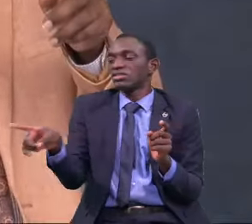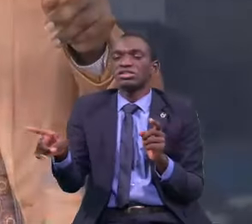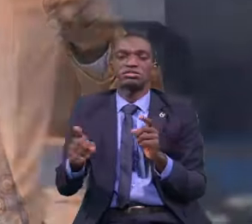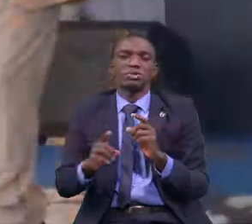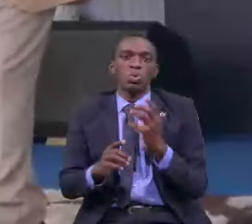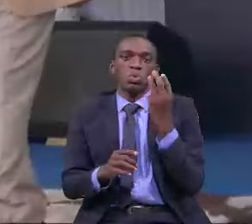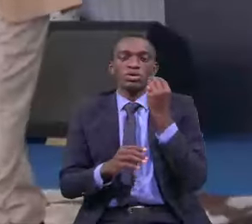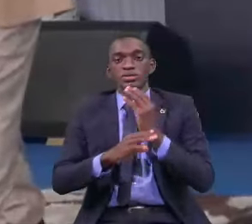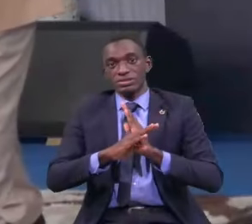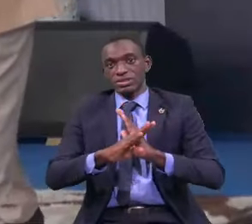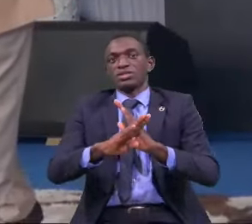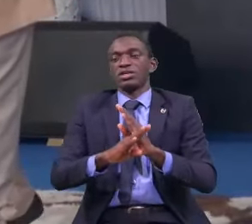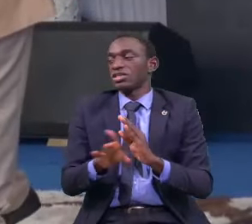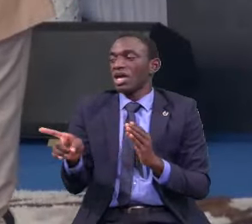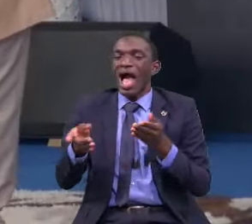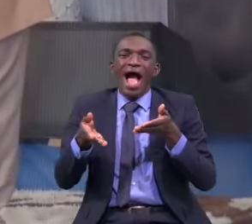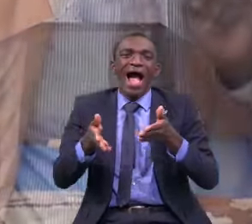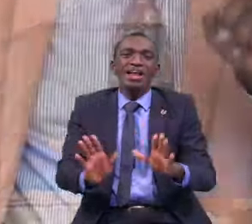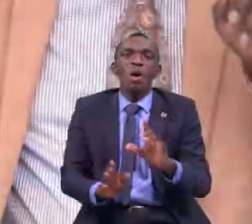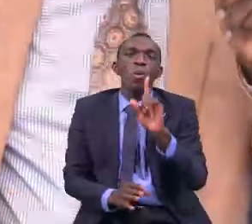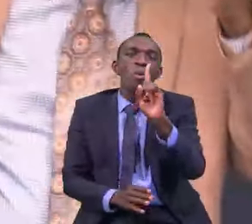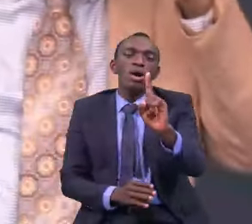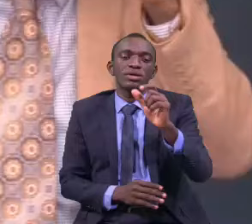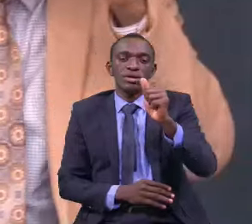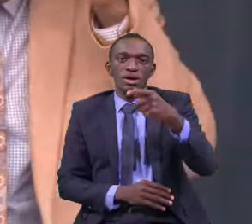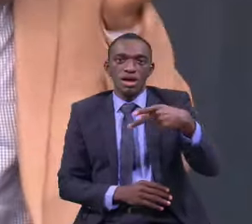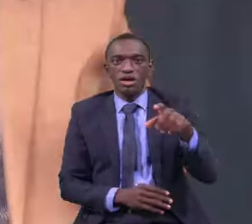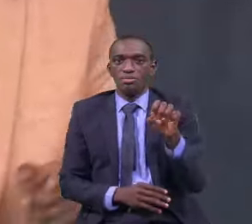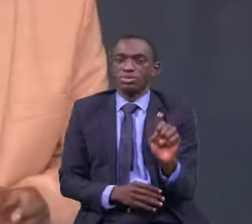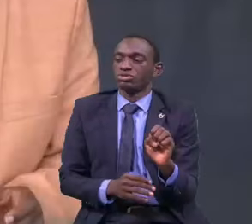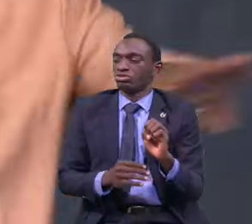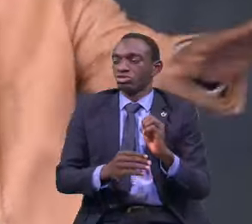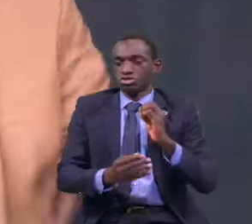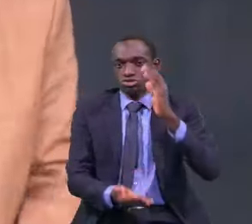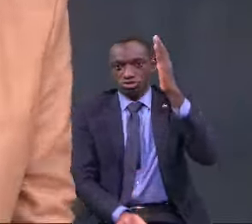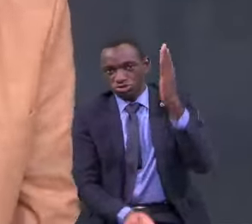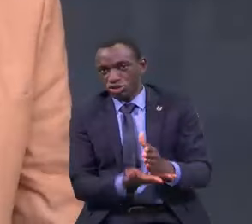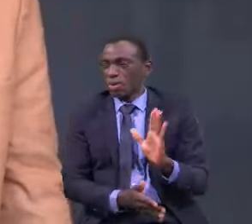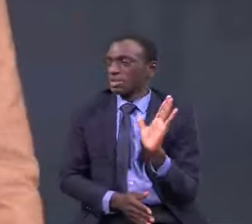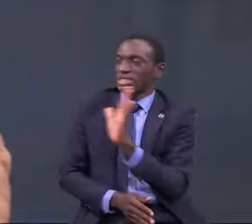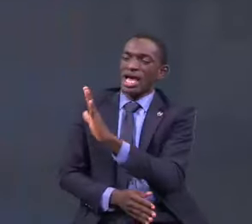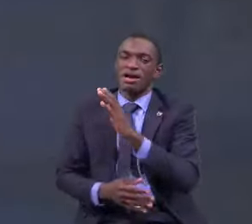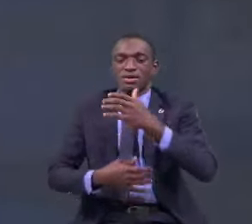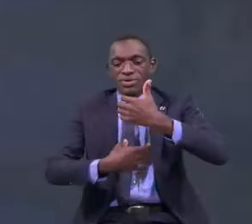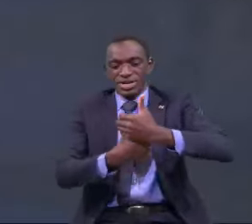He allowed one apple to stop his creative mind from